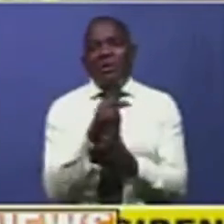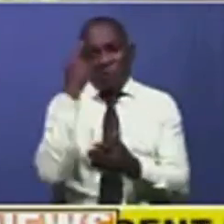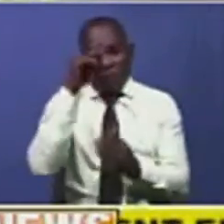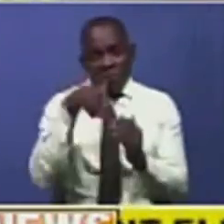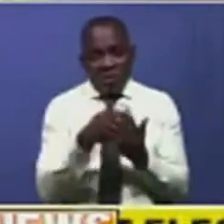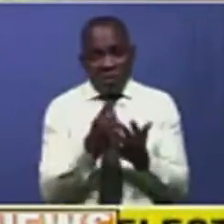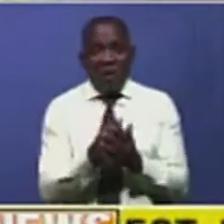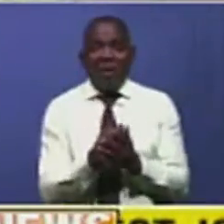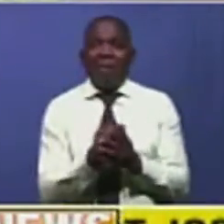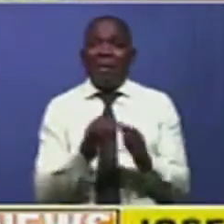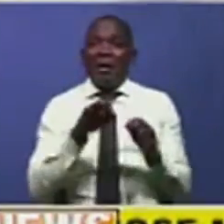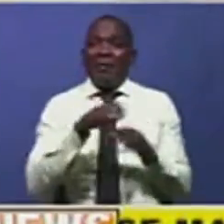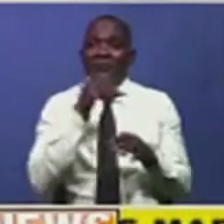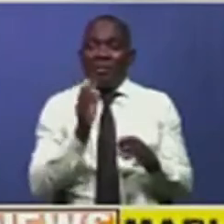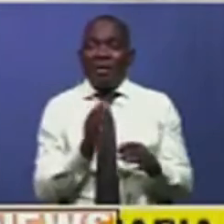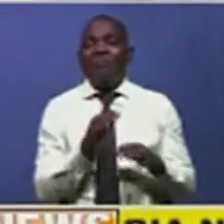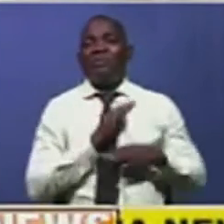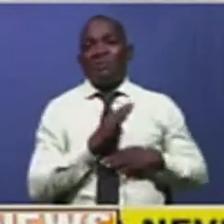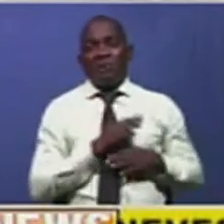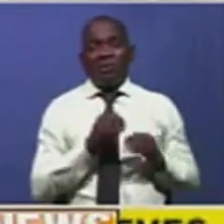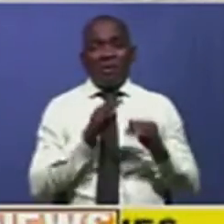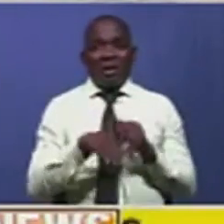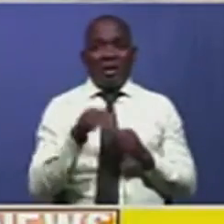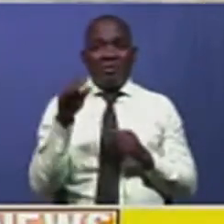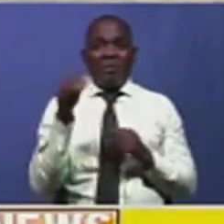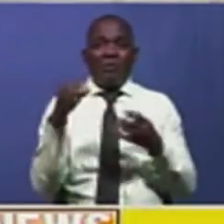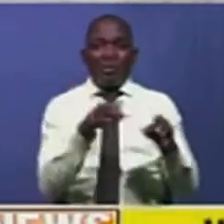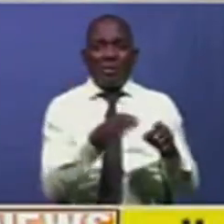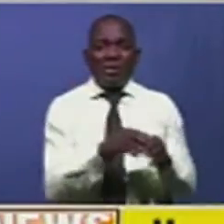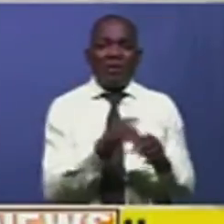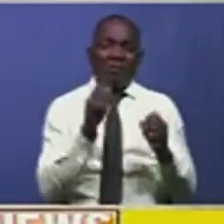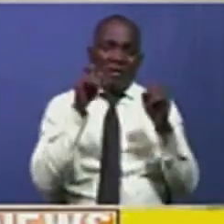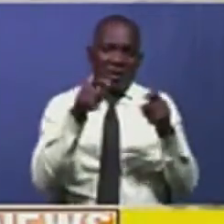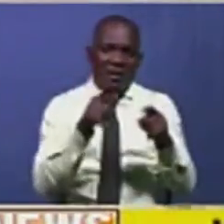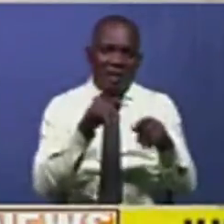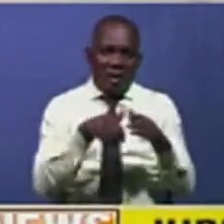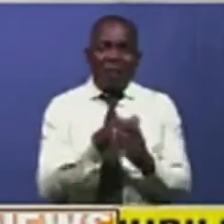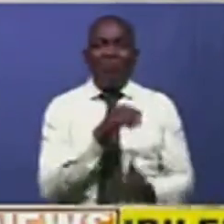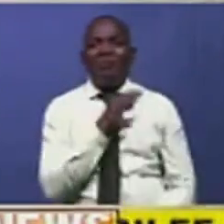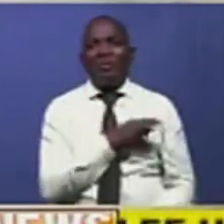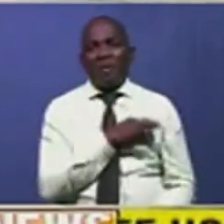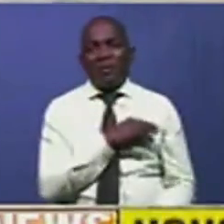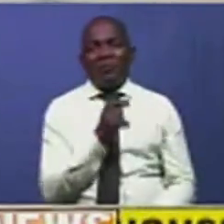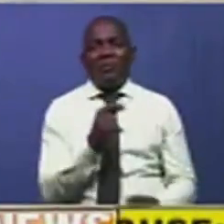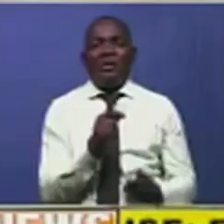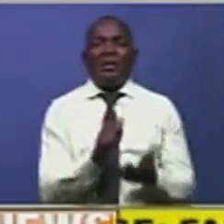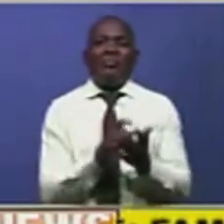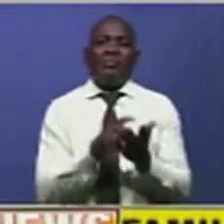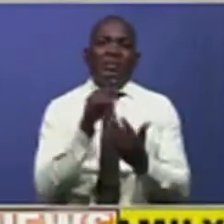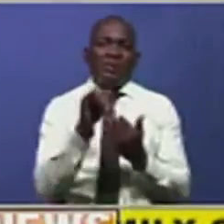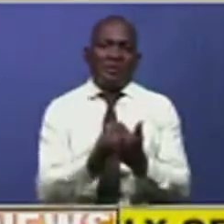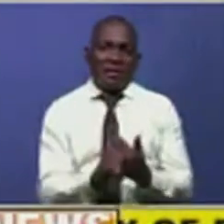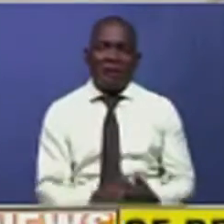That one, the farmer will be satisfied. More than 50 communities have been educated on the benefit to derive from the project